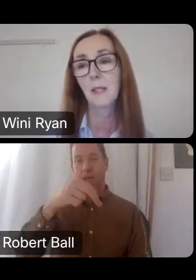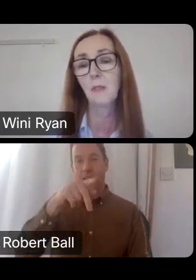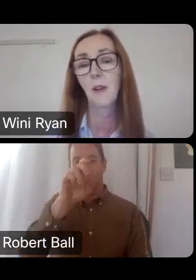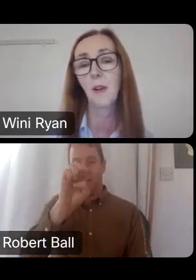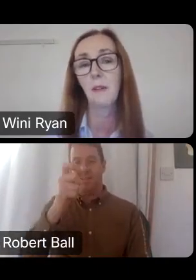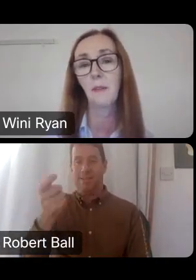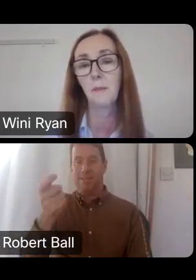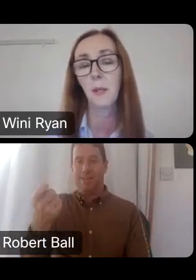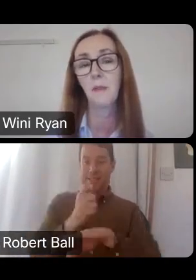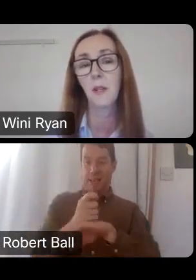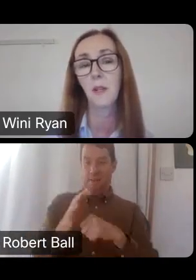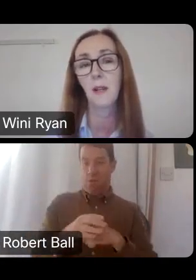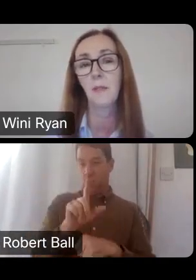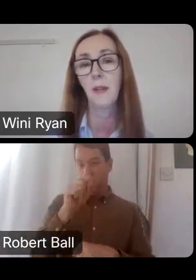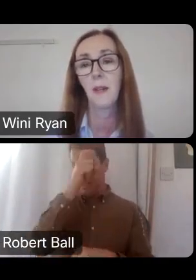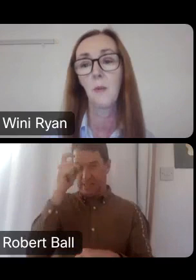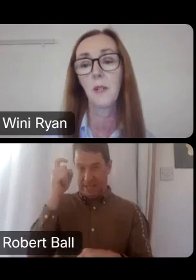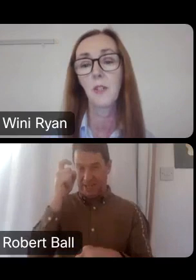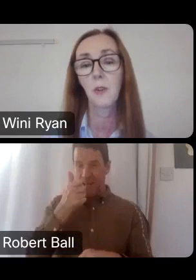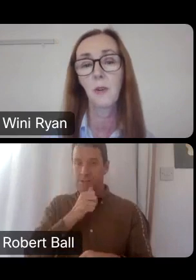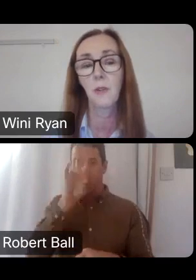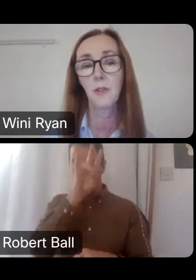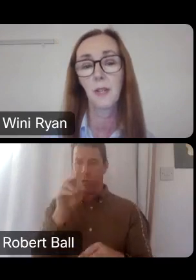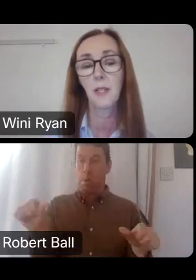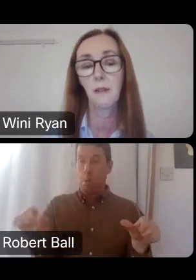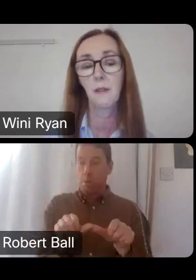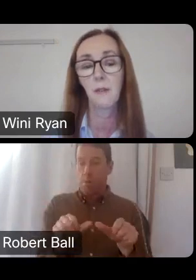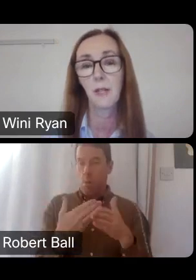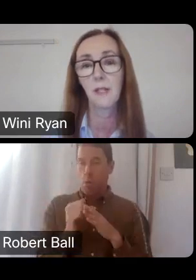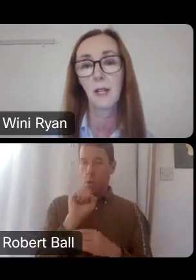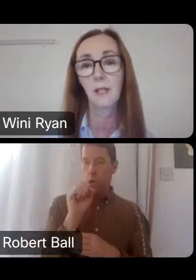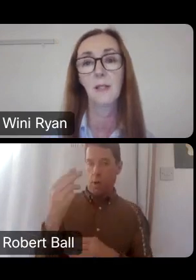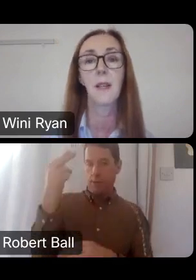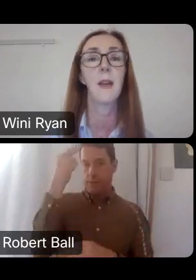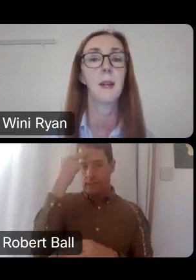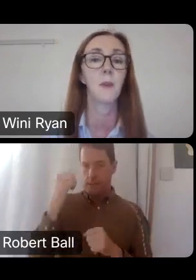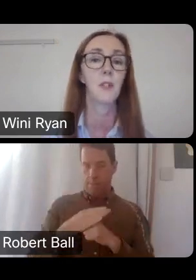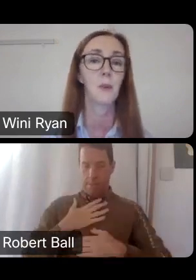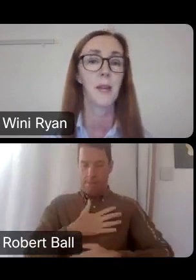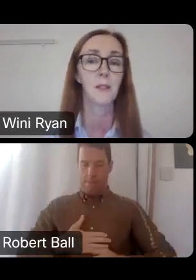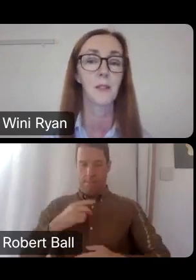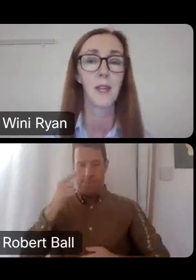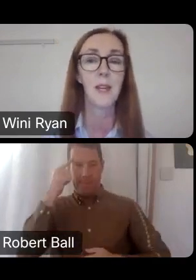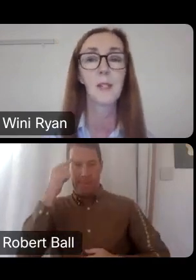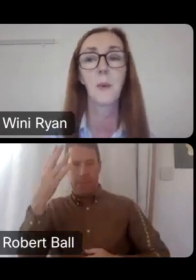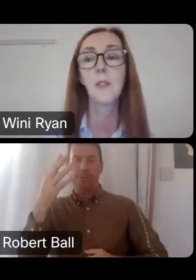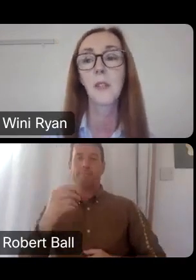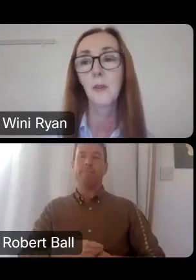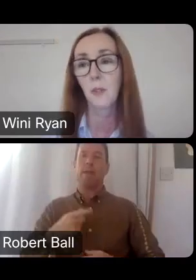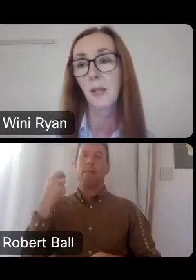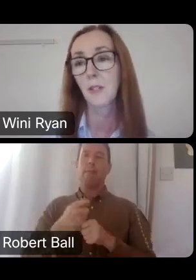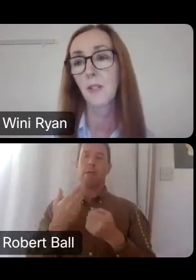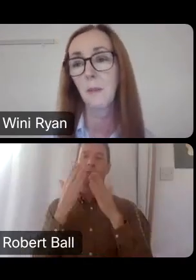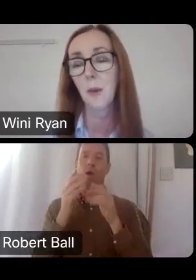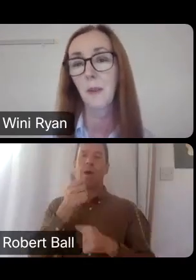So just very briefly for yourself, what is your understanding of emotional intelligence? And then I'm going to show the answers. So when you see